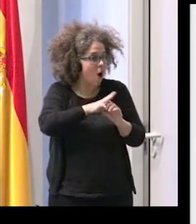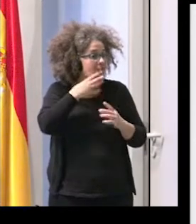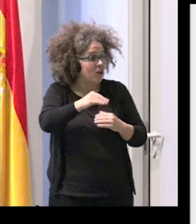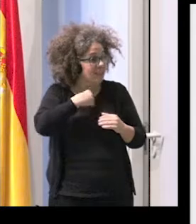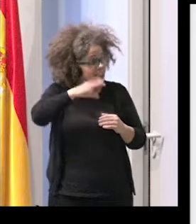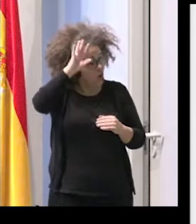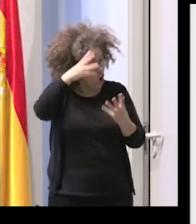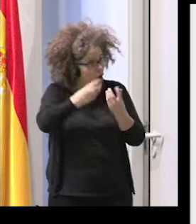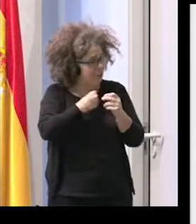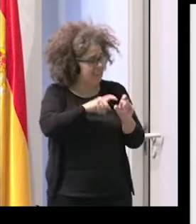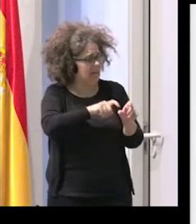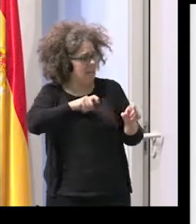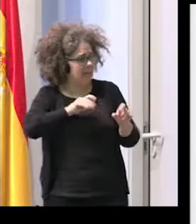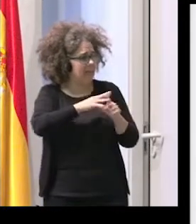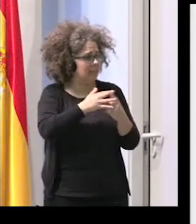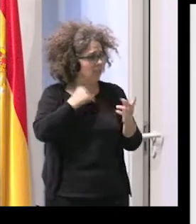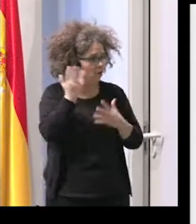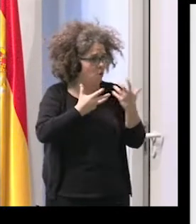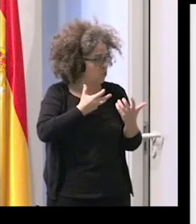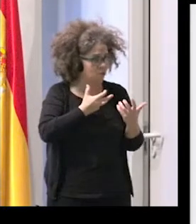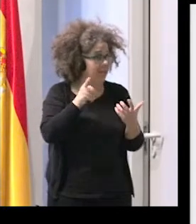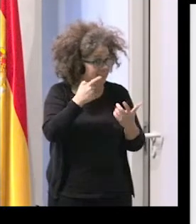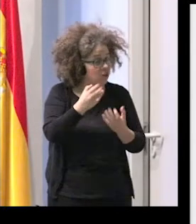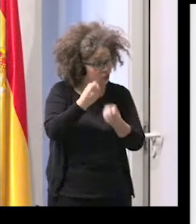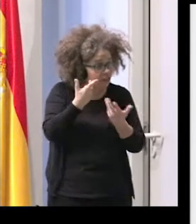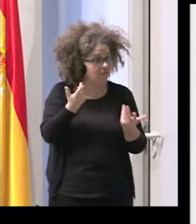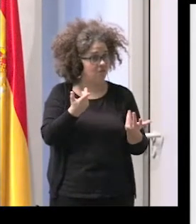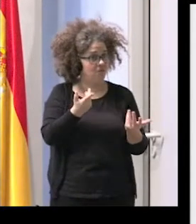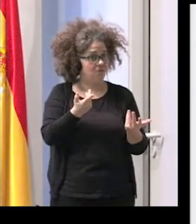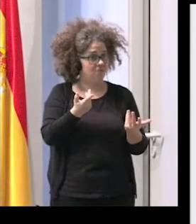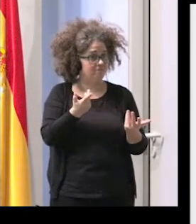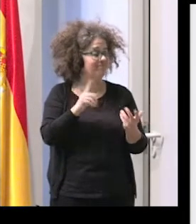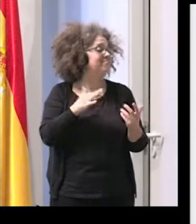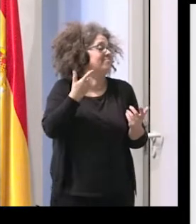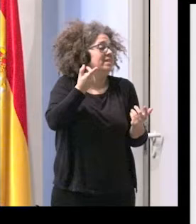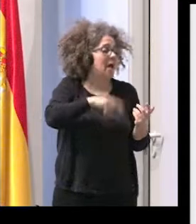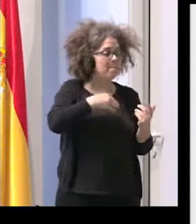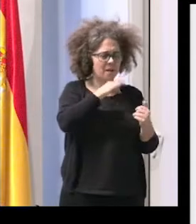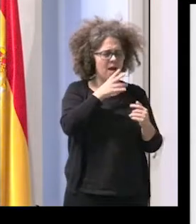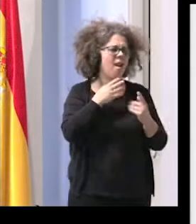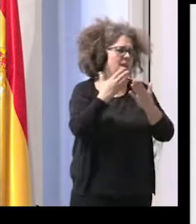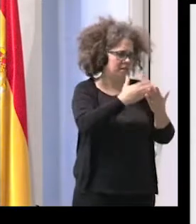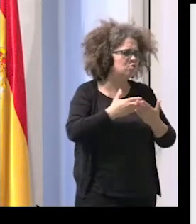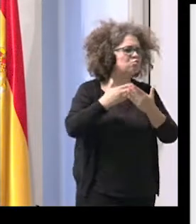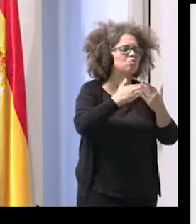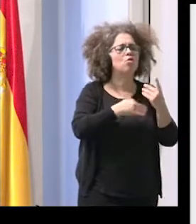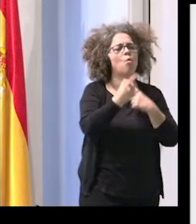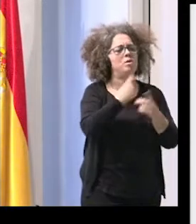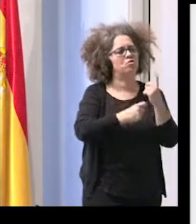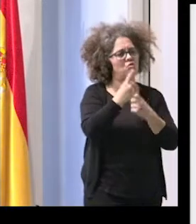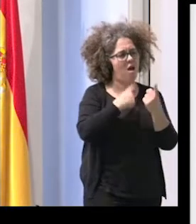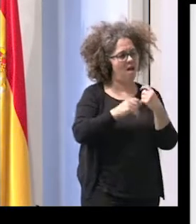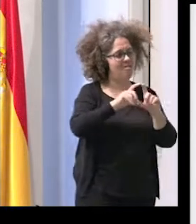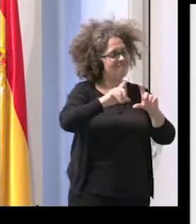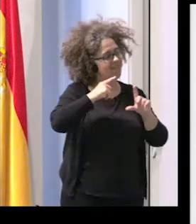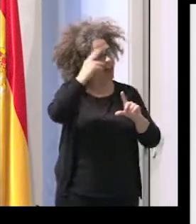This was also found through a different study in Australia through parent questionnaires where they